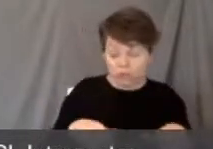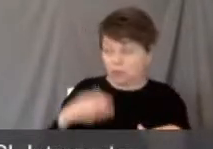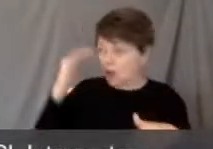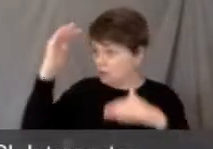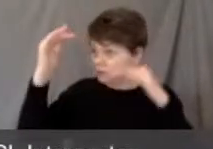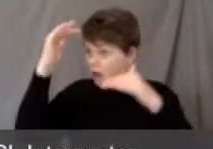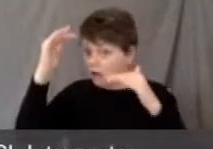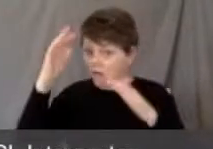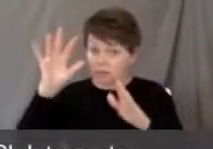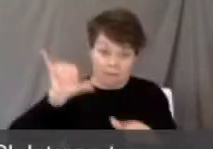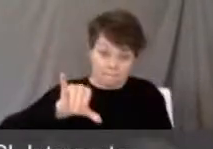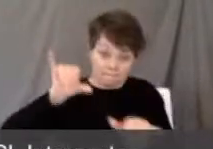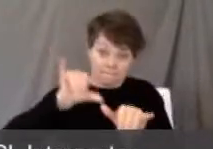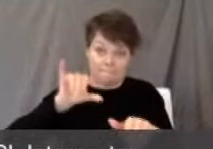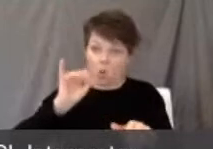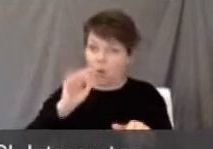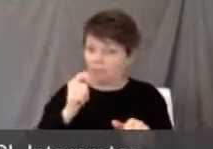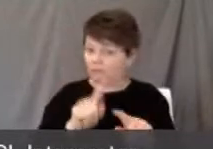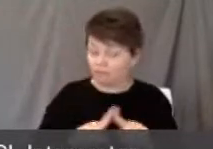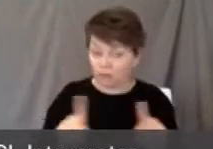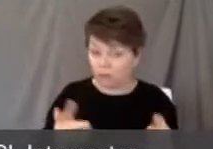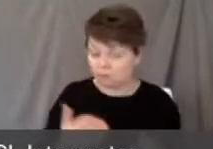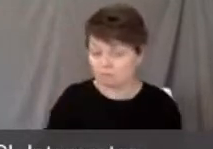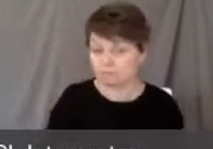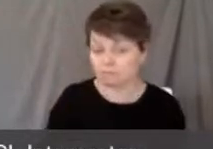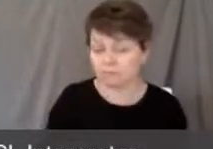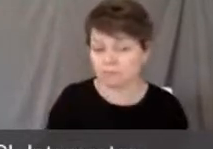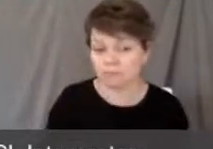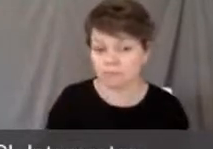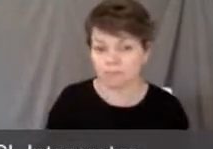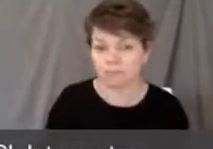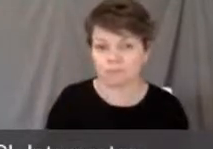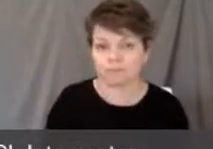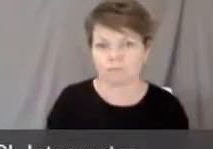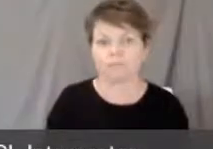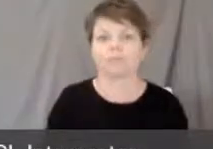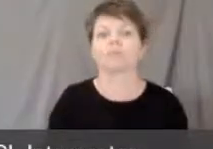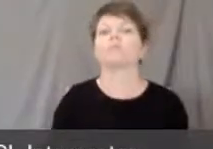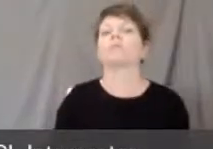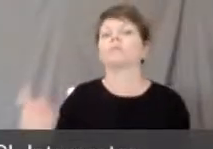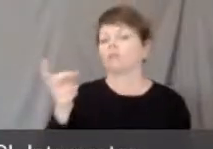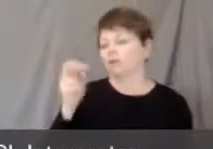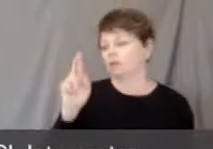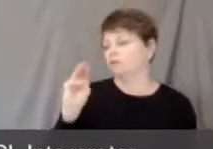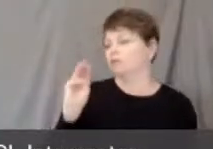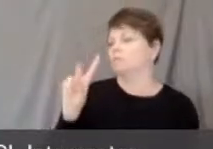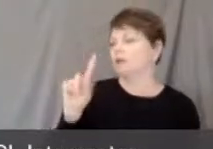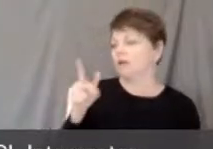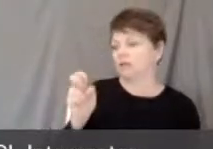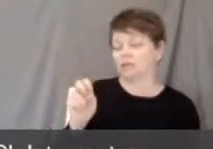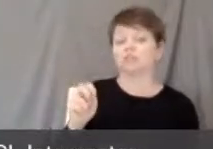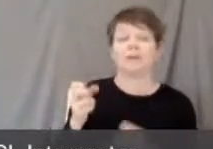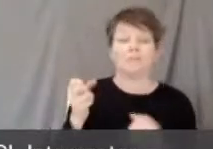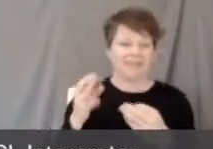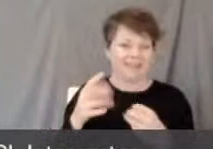population versus the adolescents or adults? I know that many people probably have already experienced these